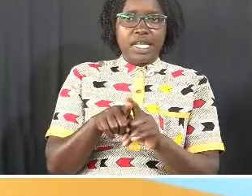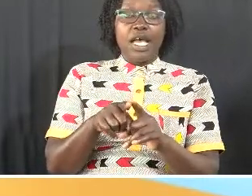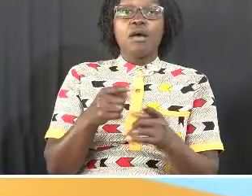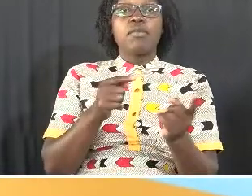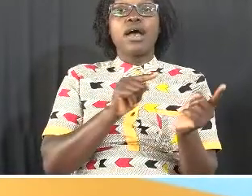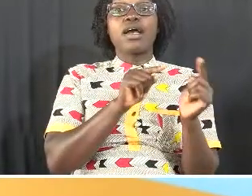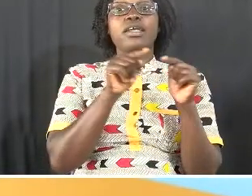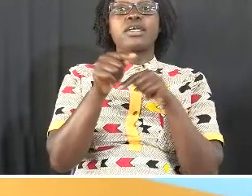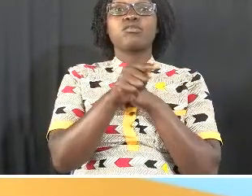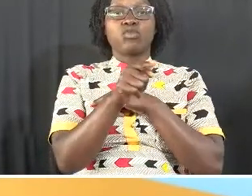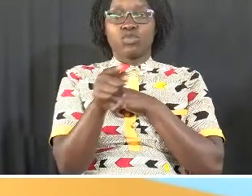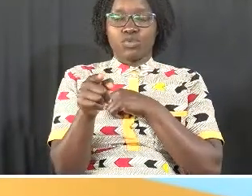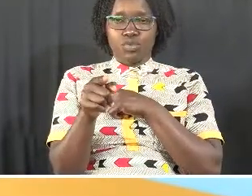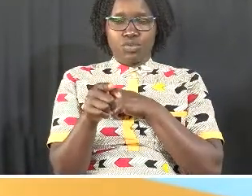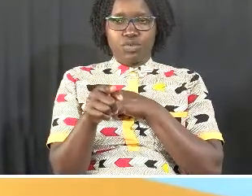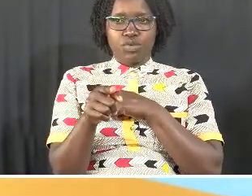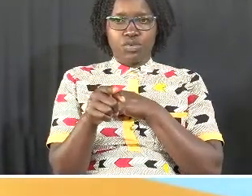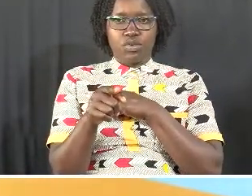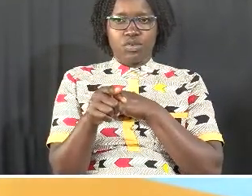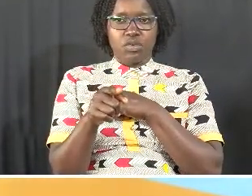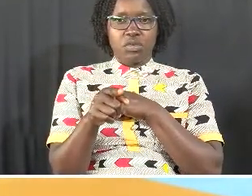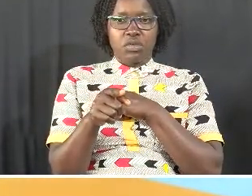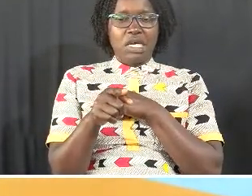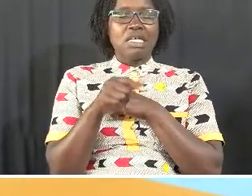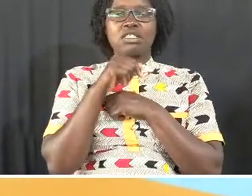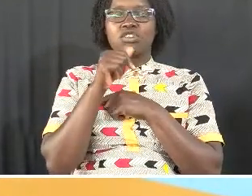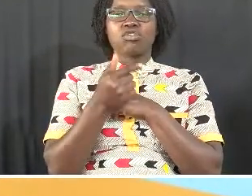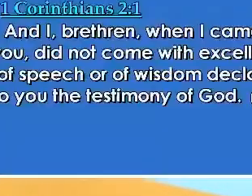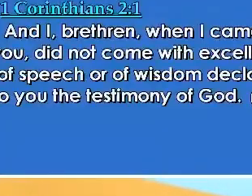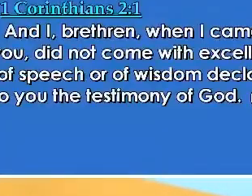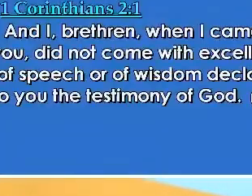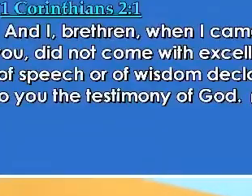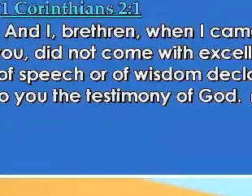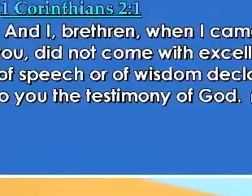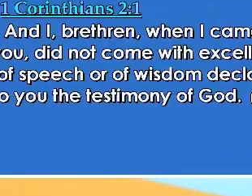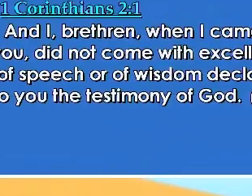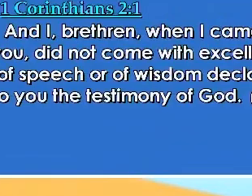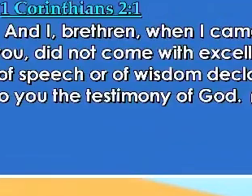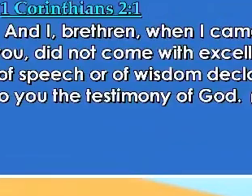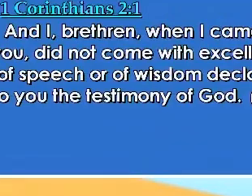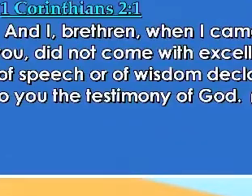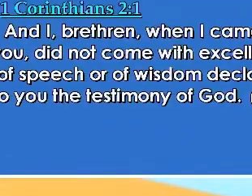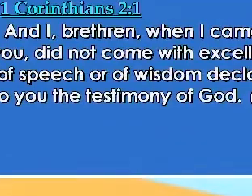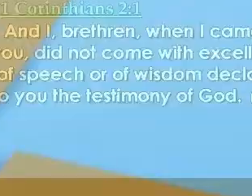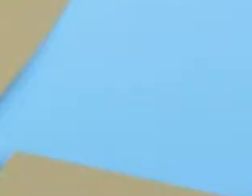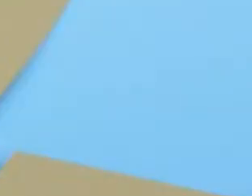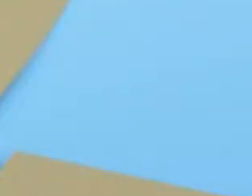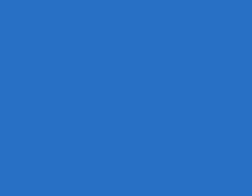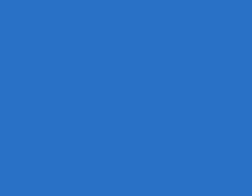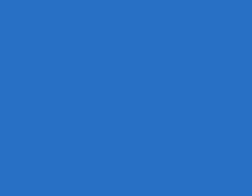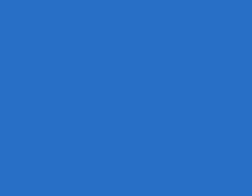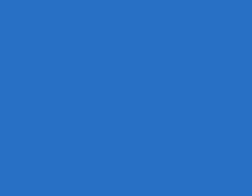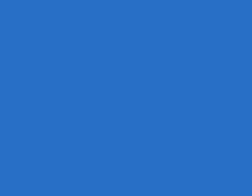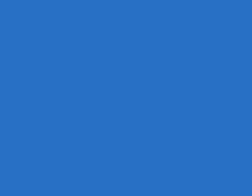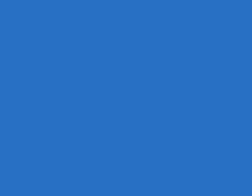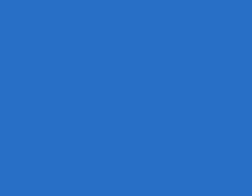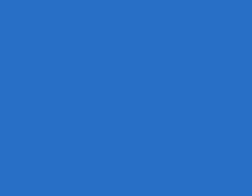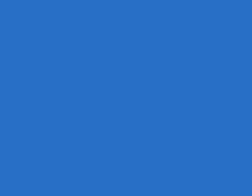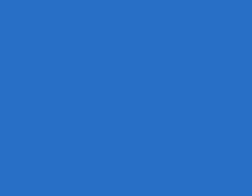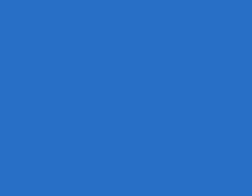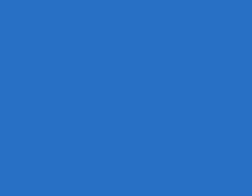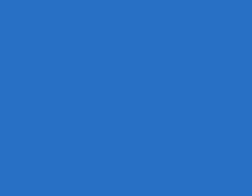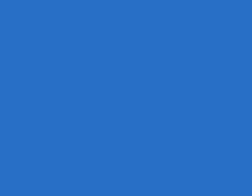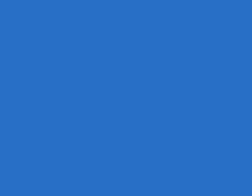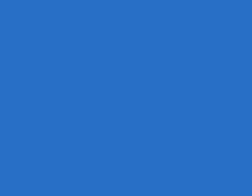you, did not come with excellence of speech or wisdom, declaring to